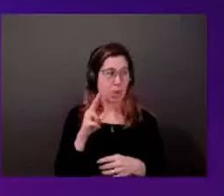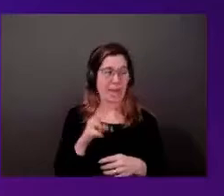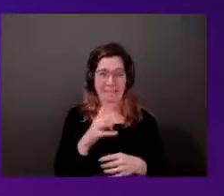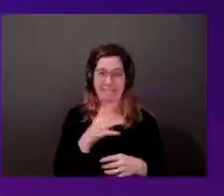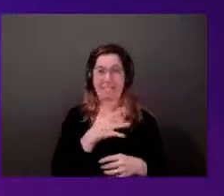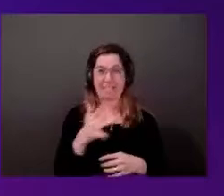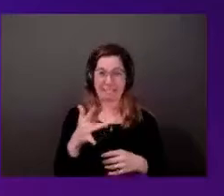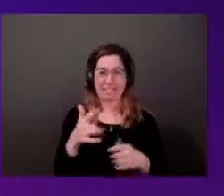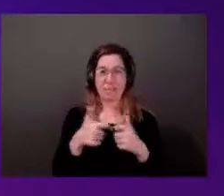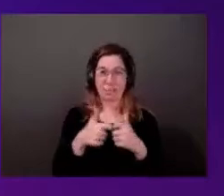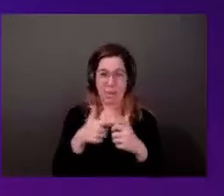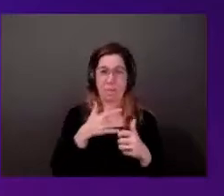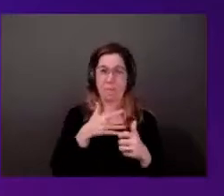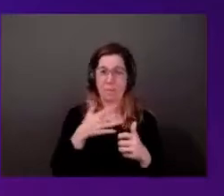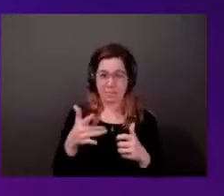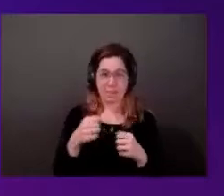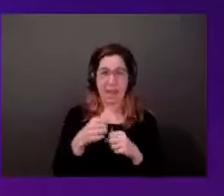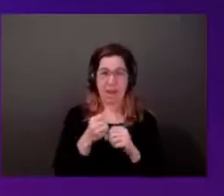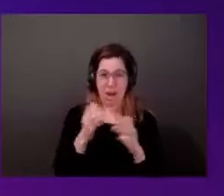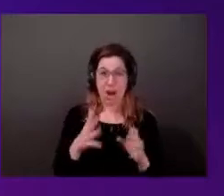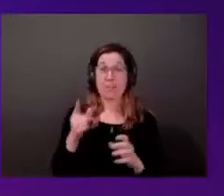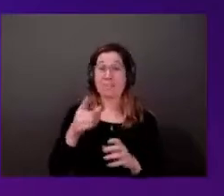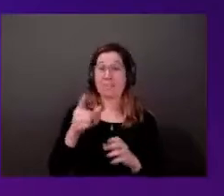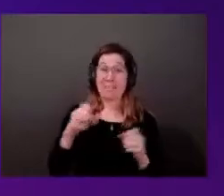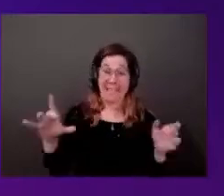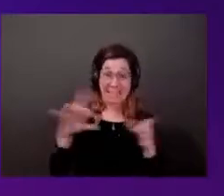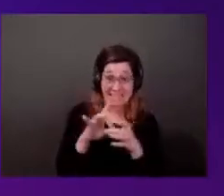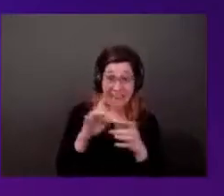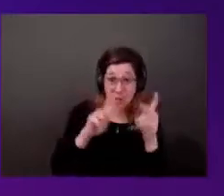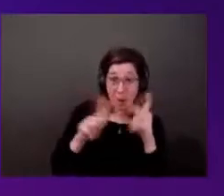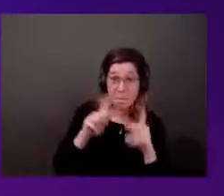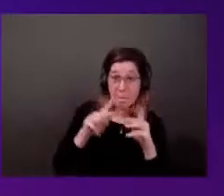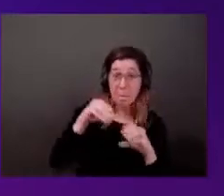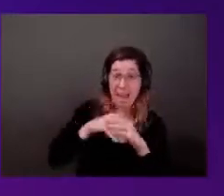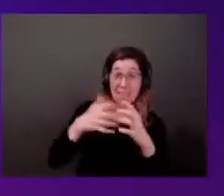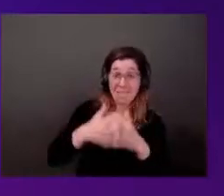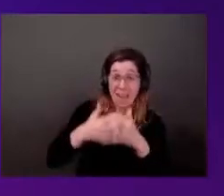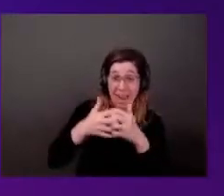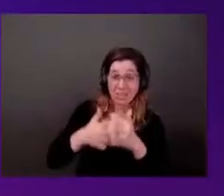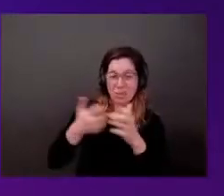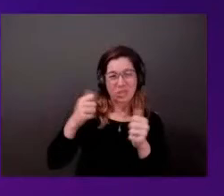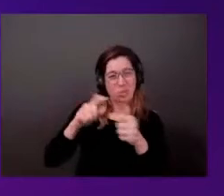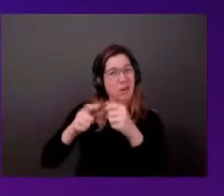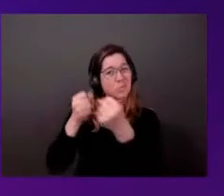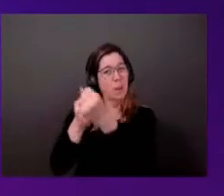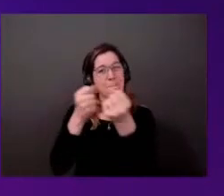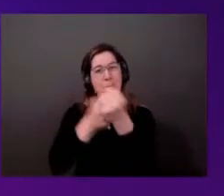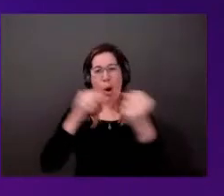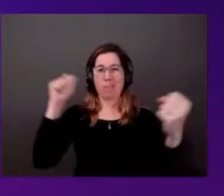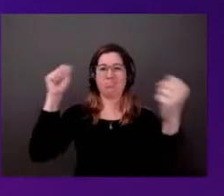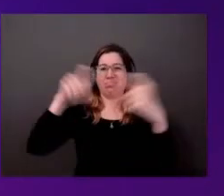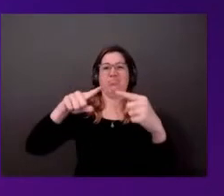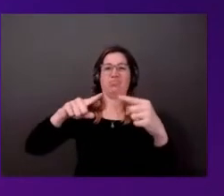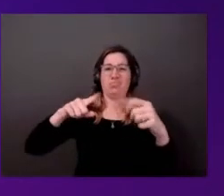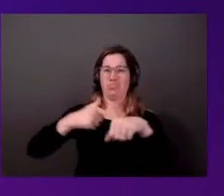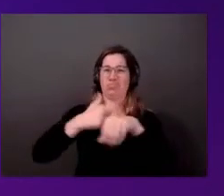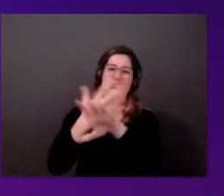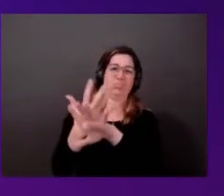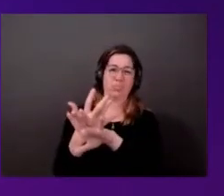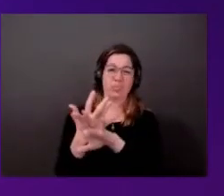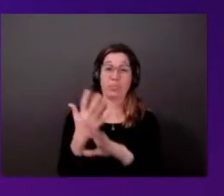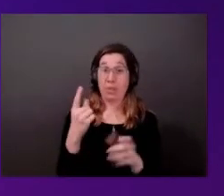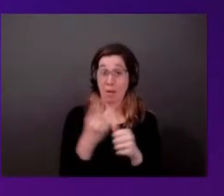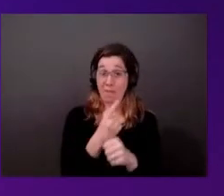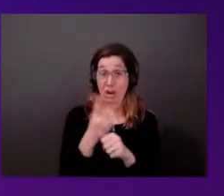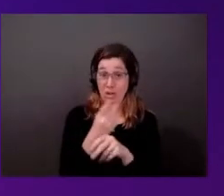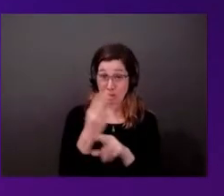individuals and the people at the factories that they're looking to support. Our first use case with digital twins is